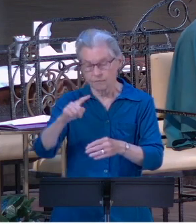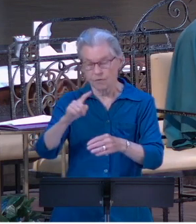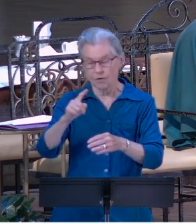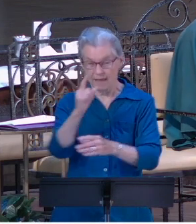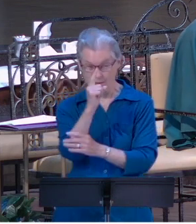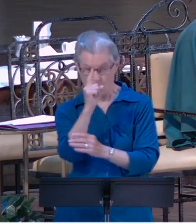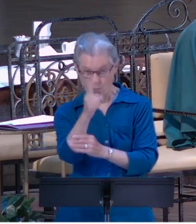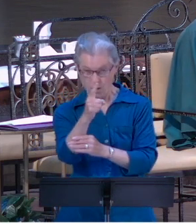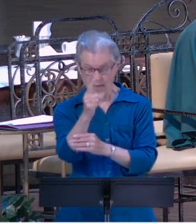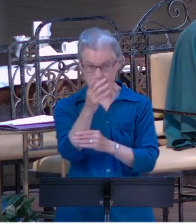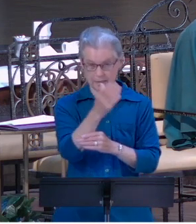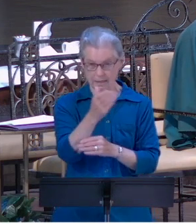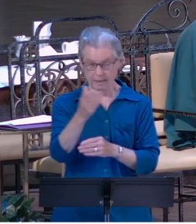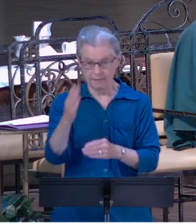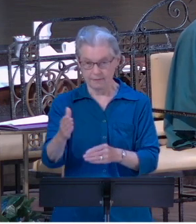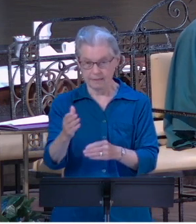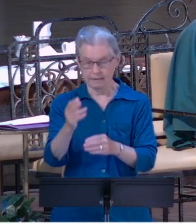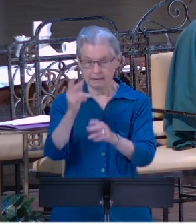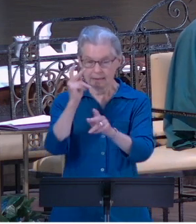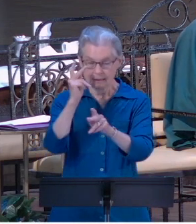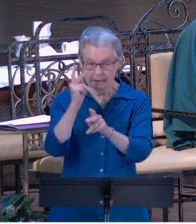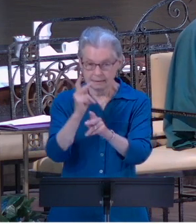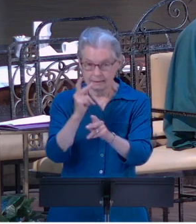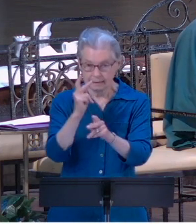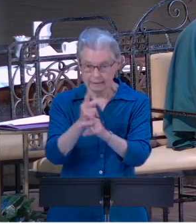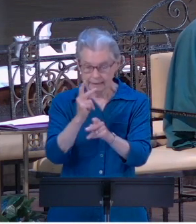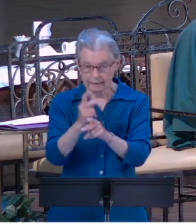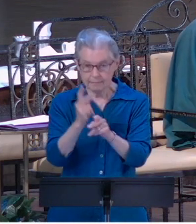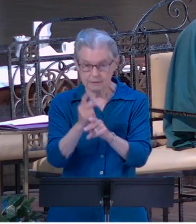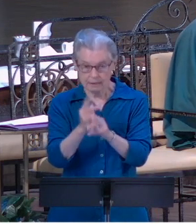thing that holds the most value for us?